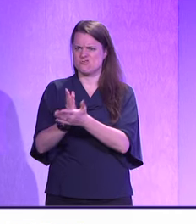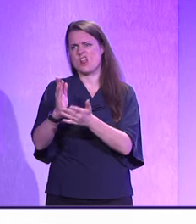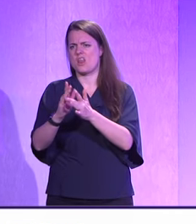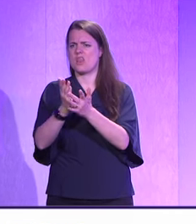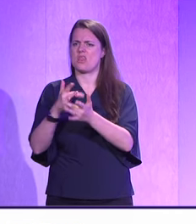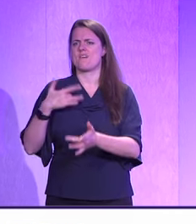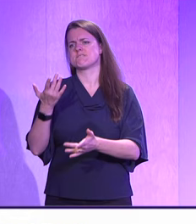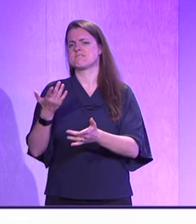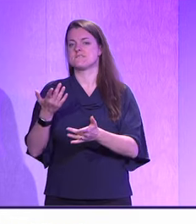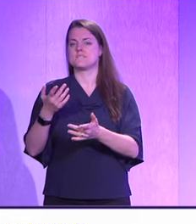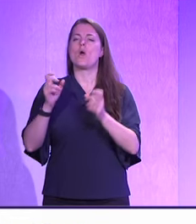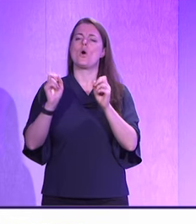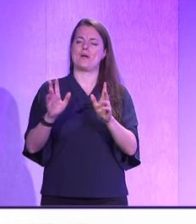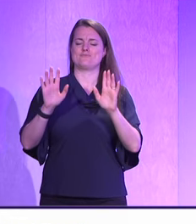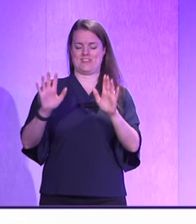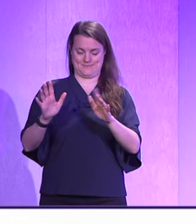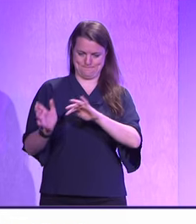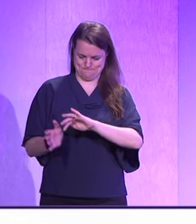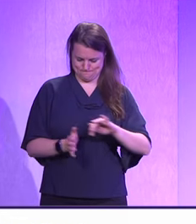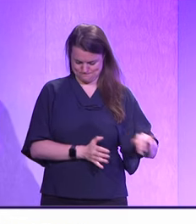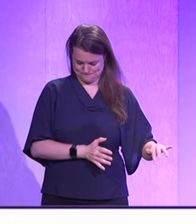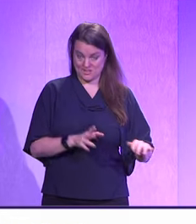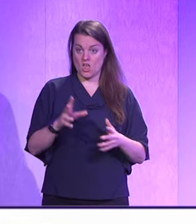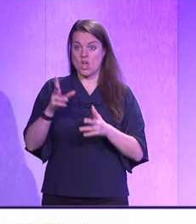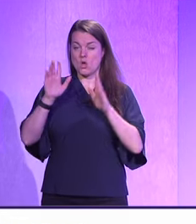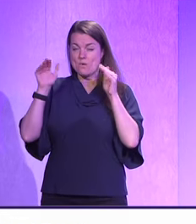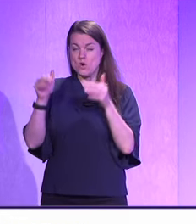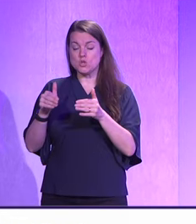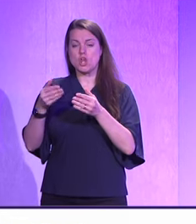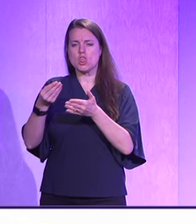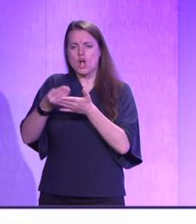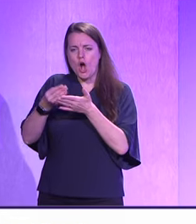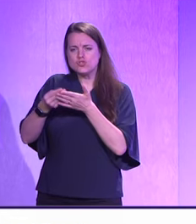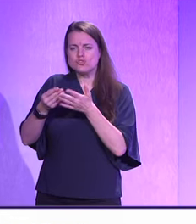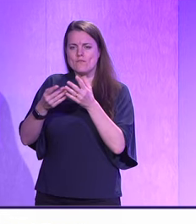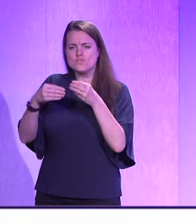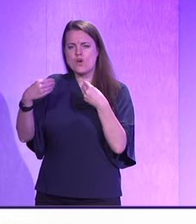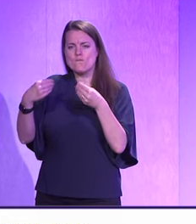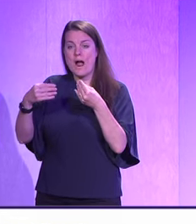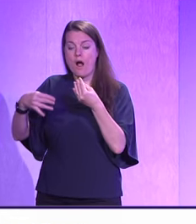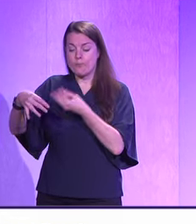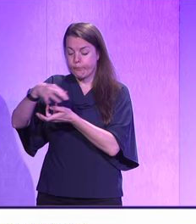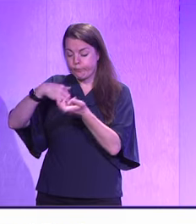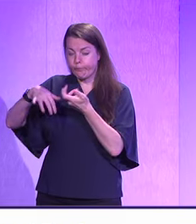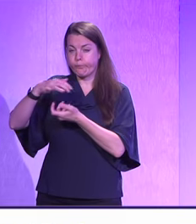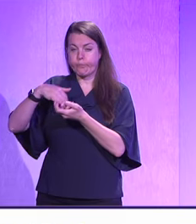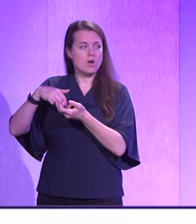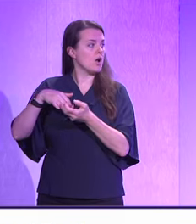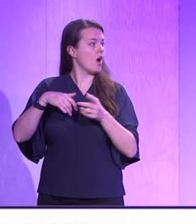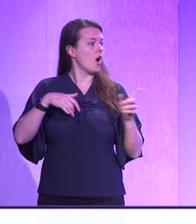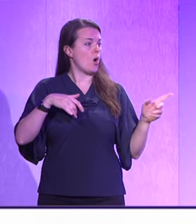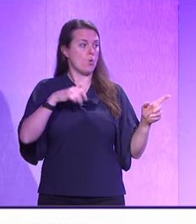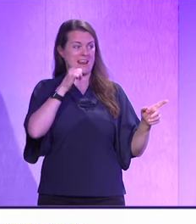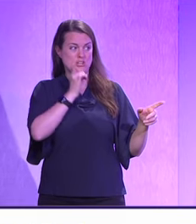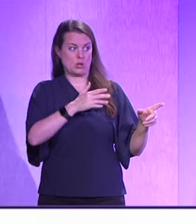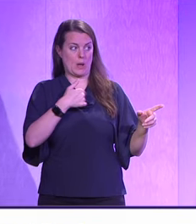Okay, let's have a little look at the cost of tangled software. By the way, I don't have the countdown, so can you